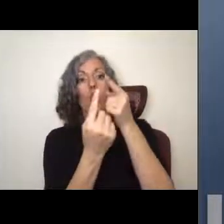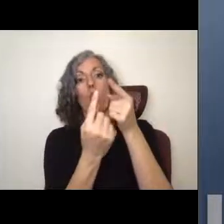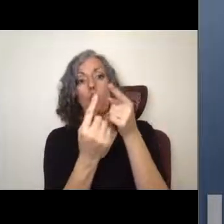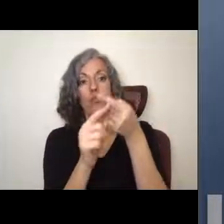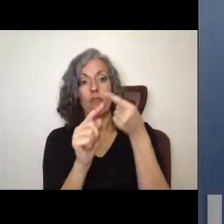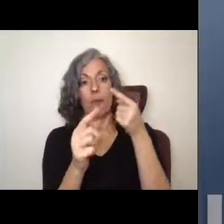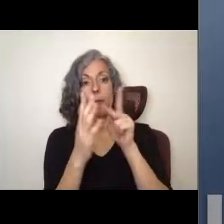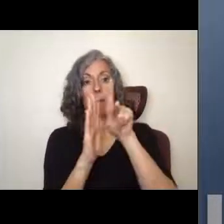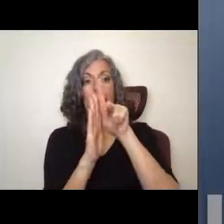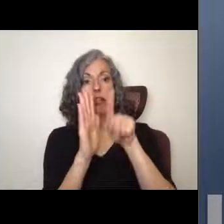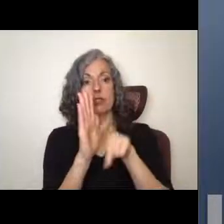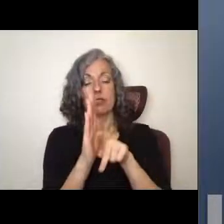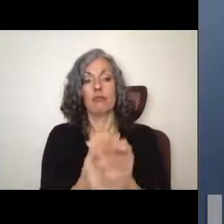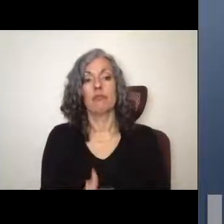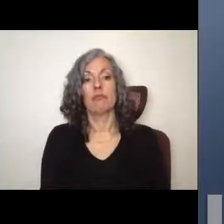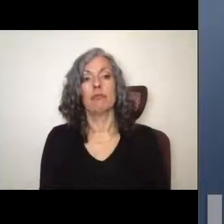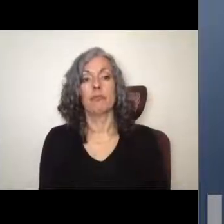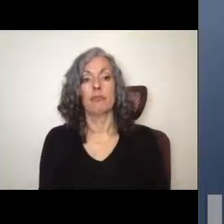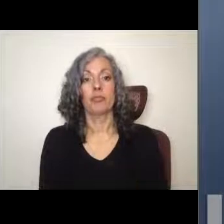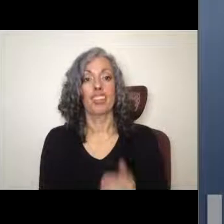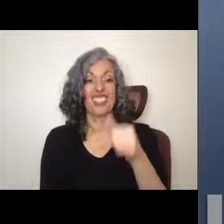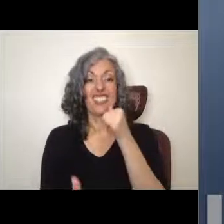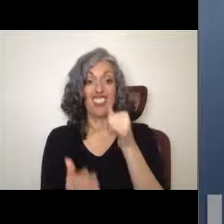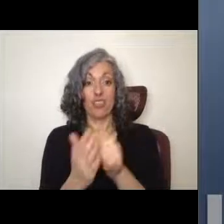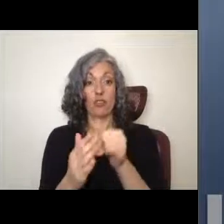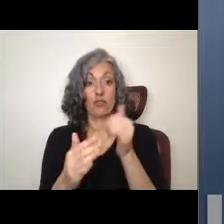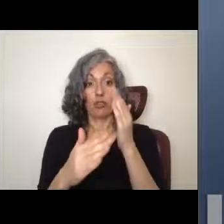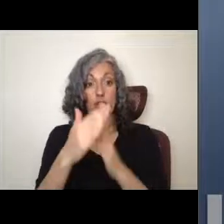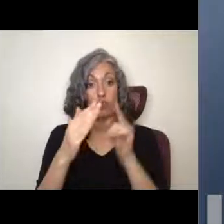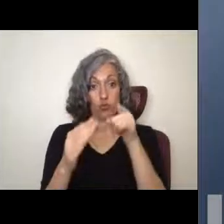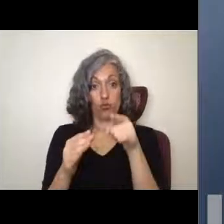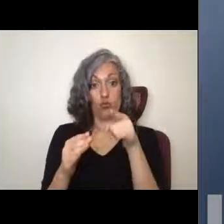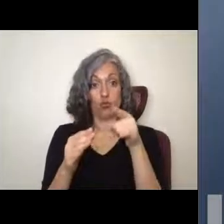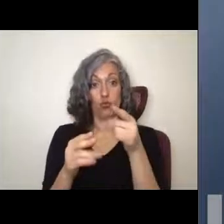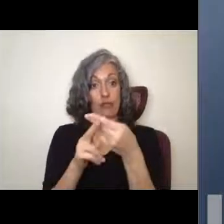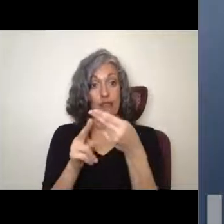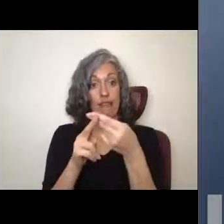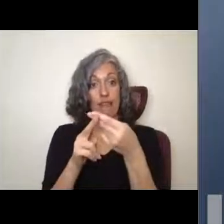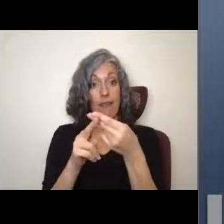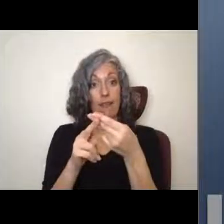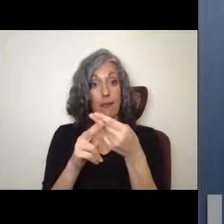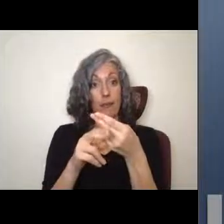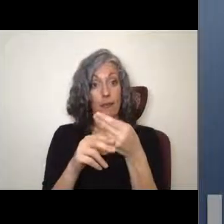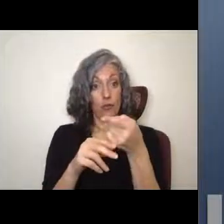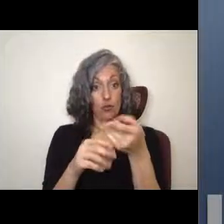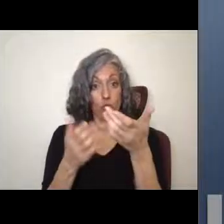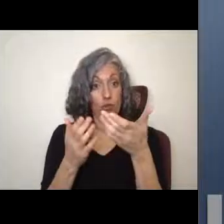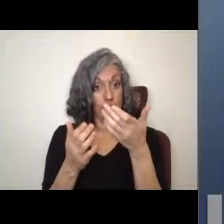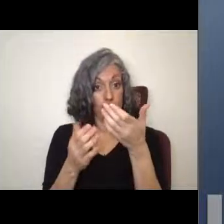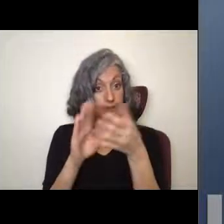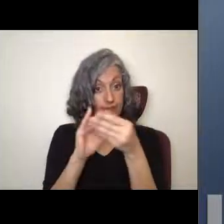Executive Director Weiss, if these are letters under your name, is there anything you want to say about the policy?